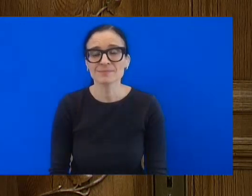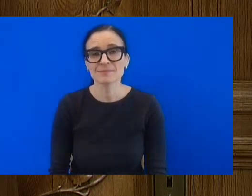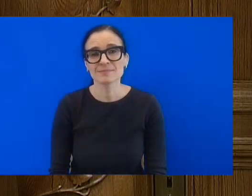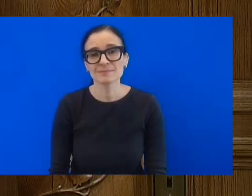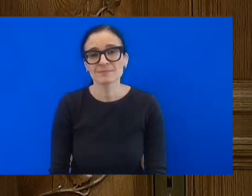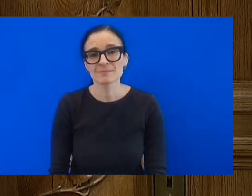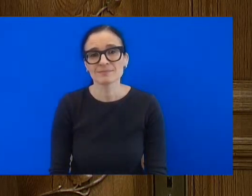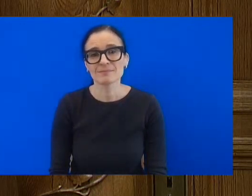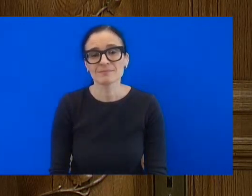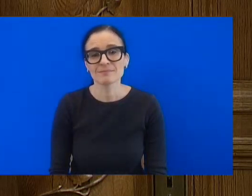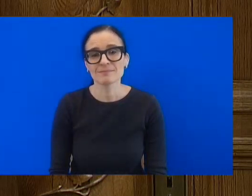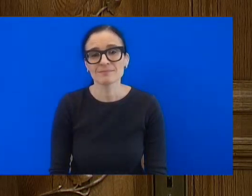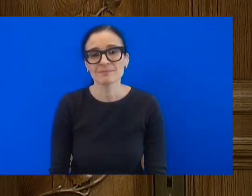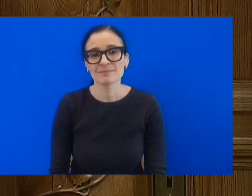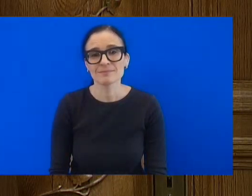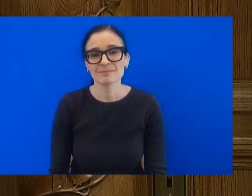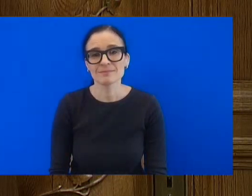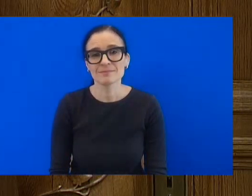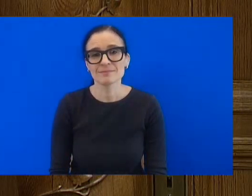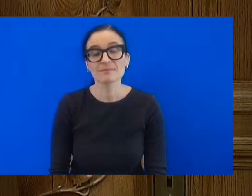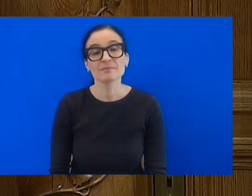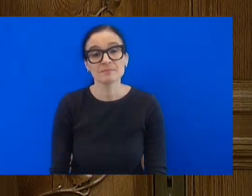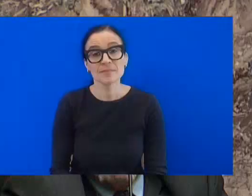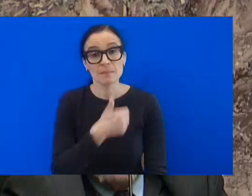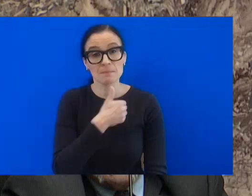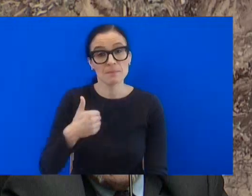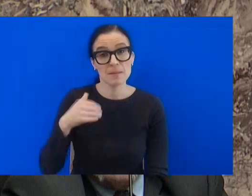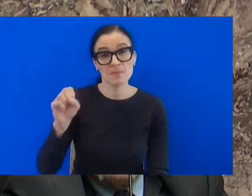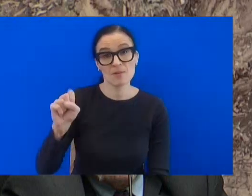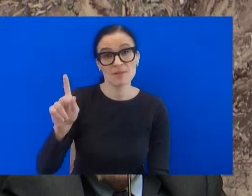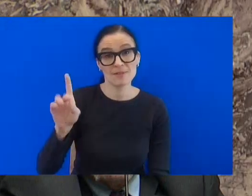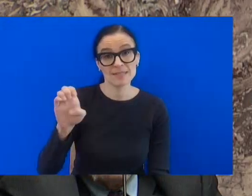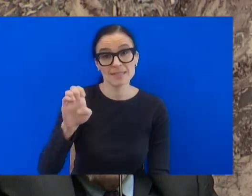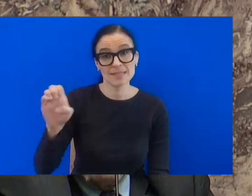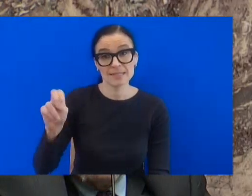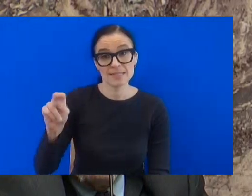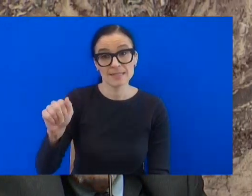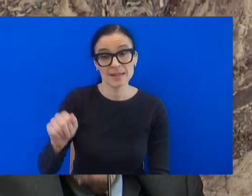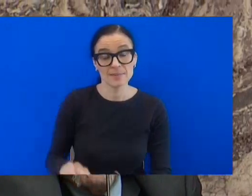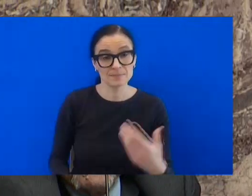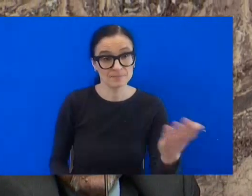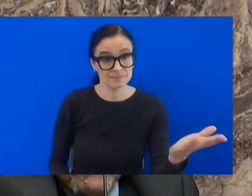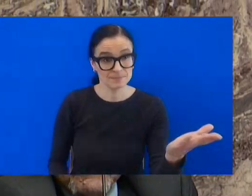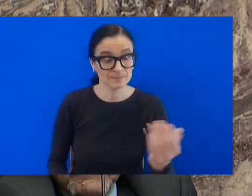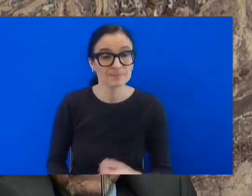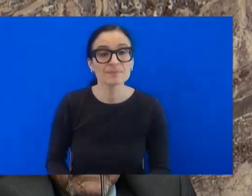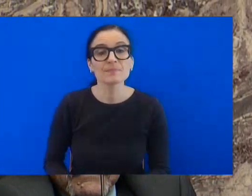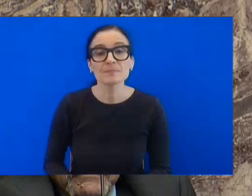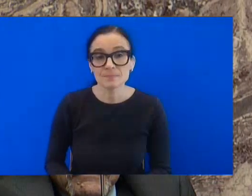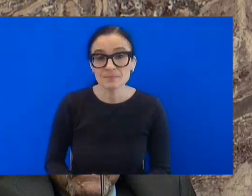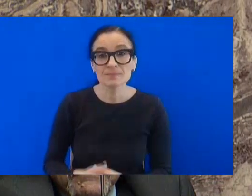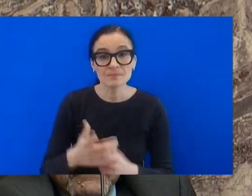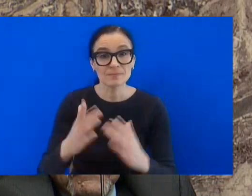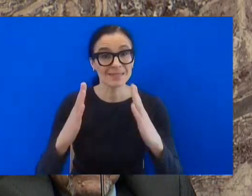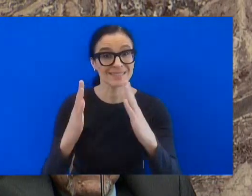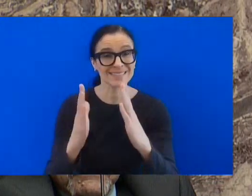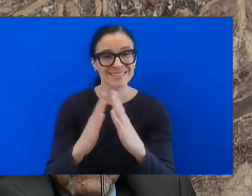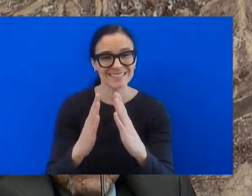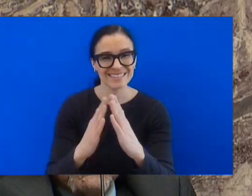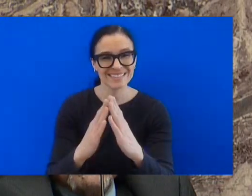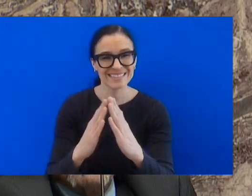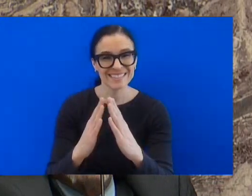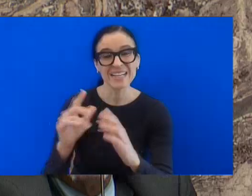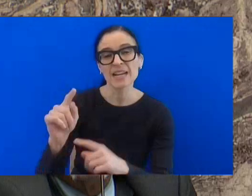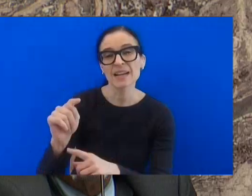Member for Skeena. Thank you. Through you, Mr. Speaker. The City of Terrace has one of the highest overdose rates in BC.